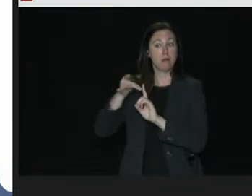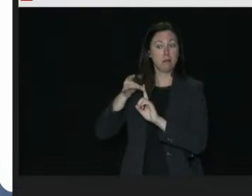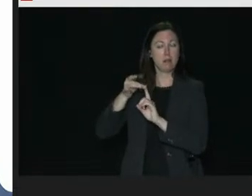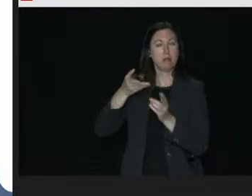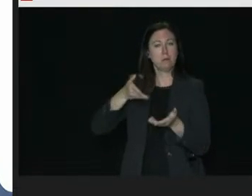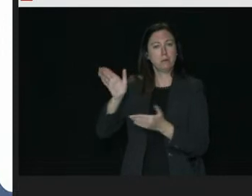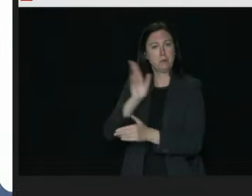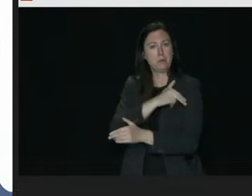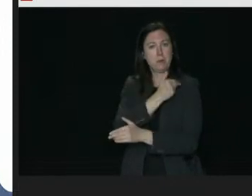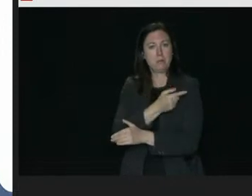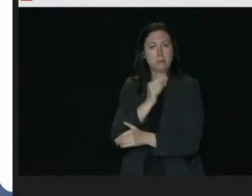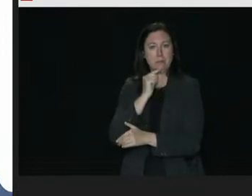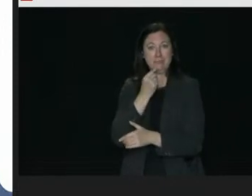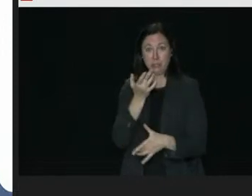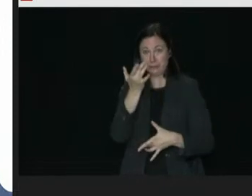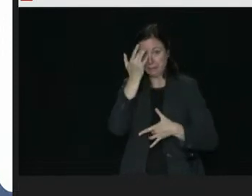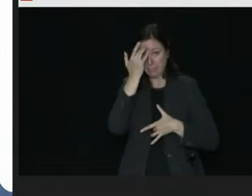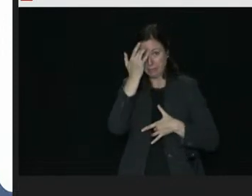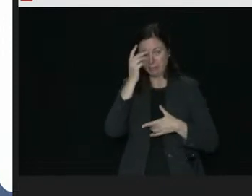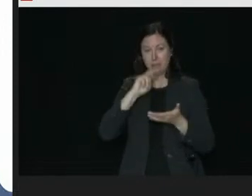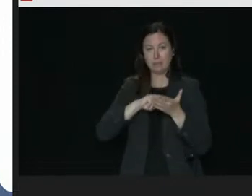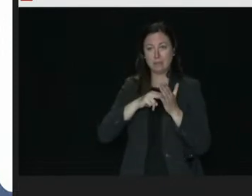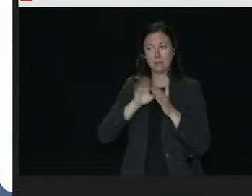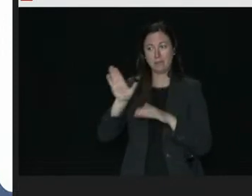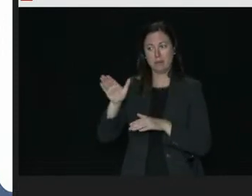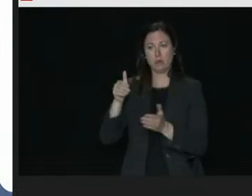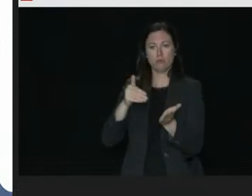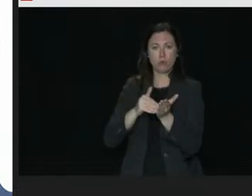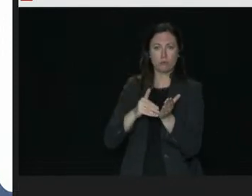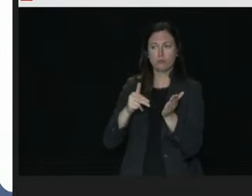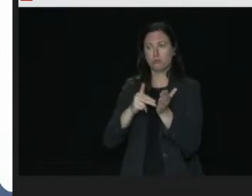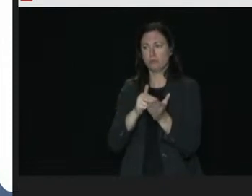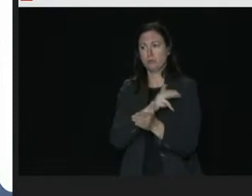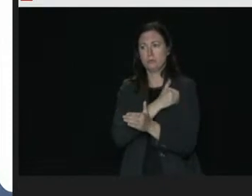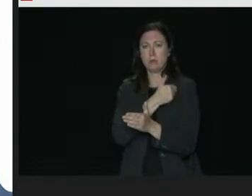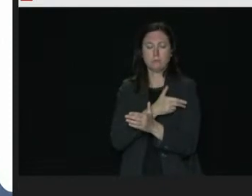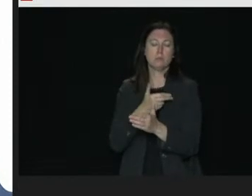resulting strain on the health system.